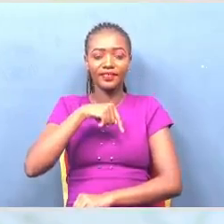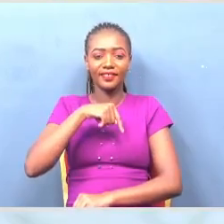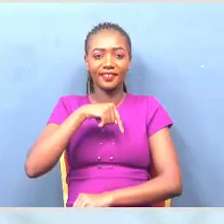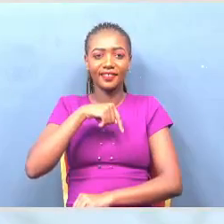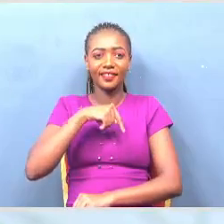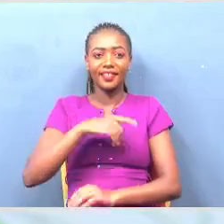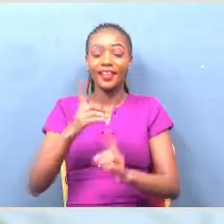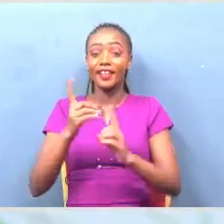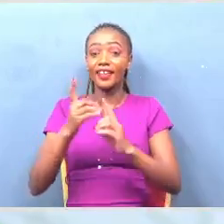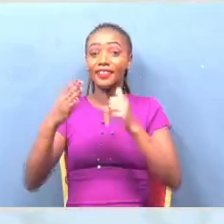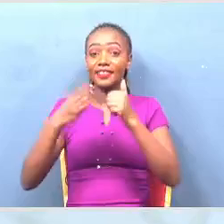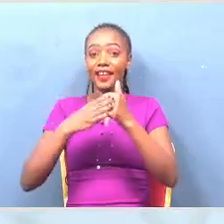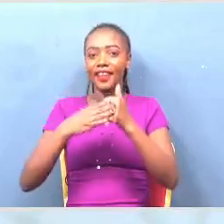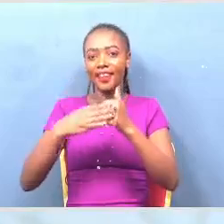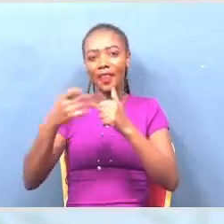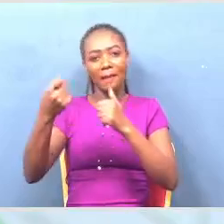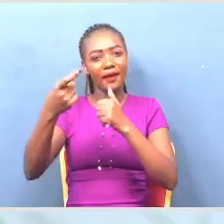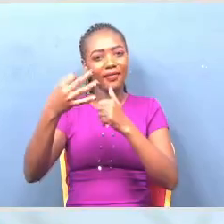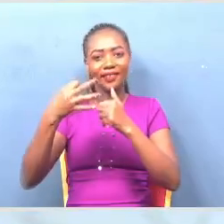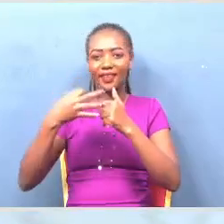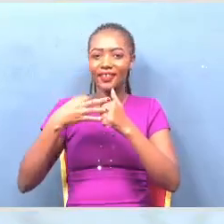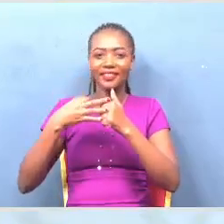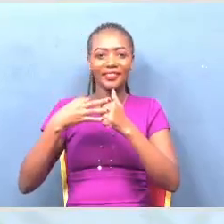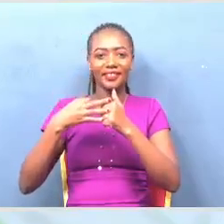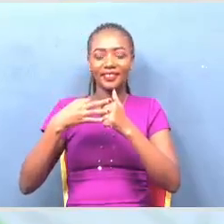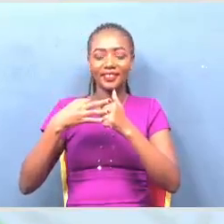on 9th of August,